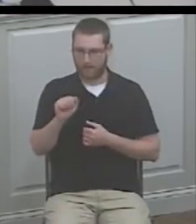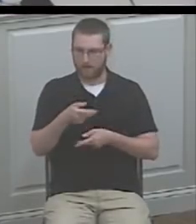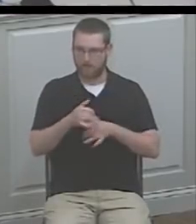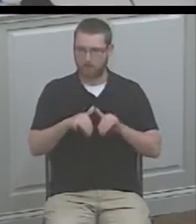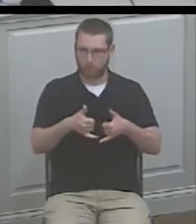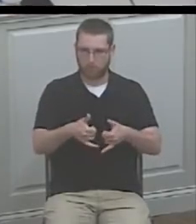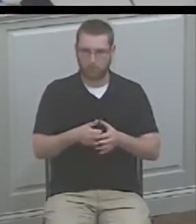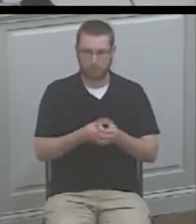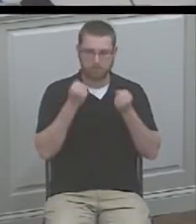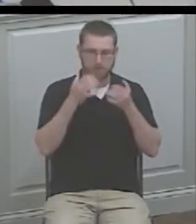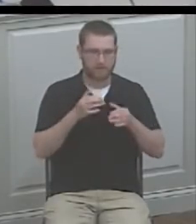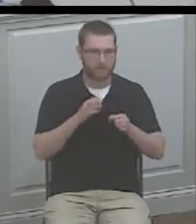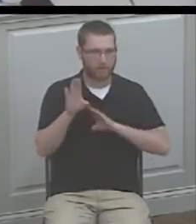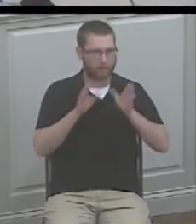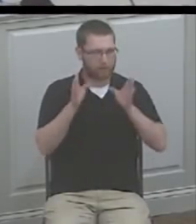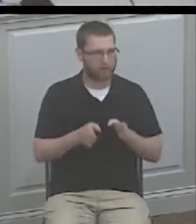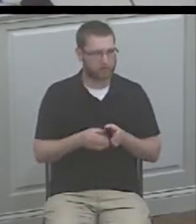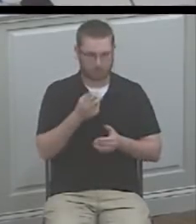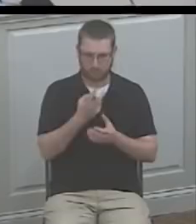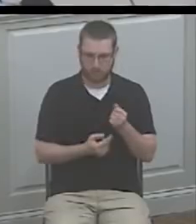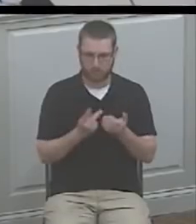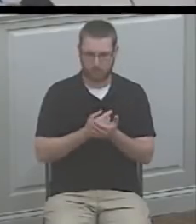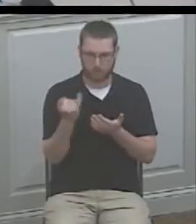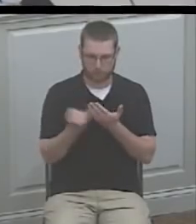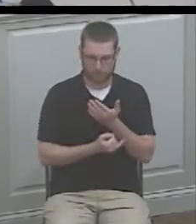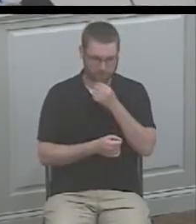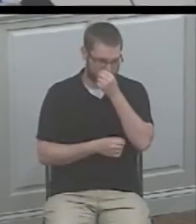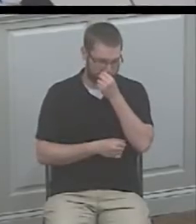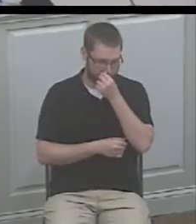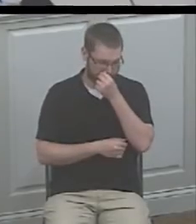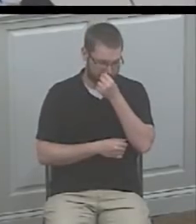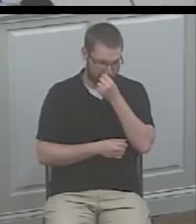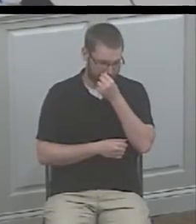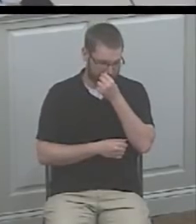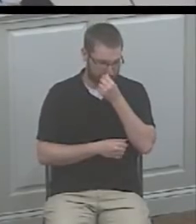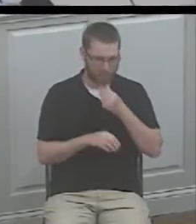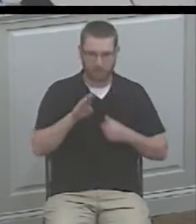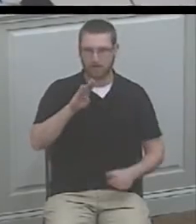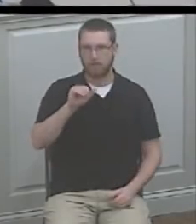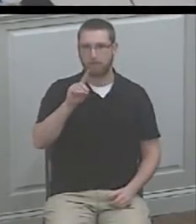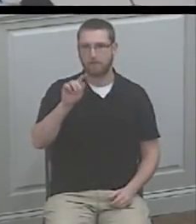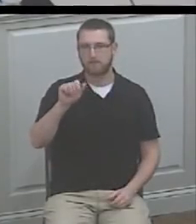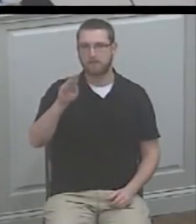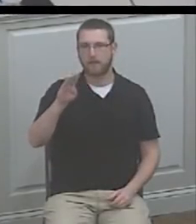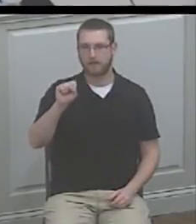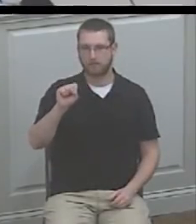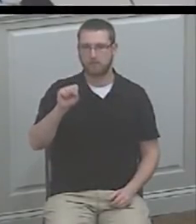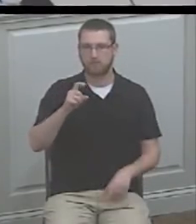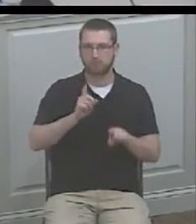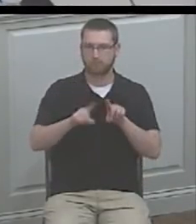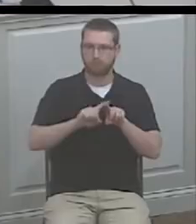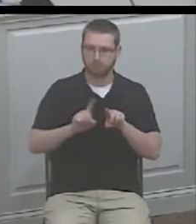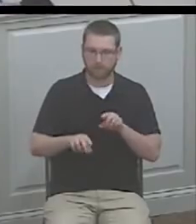There was multiple bidders on each project. As noted in the bid tabs that were